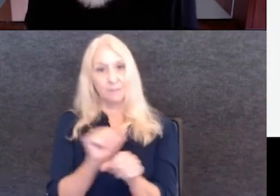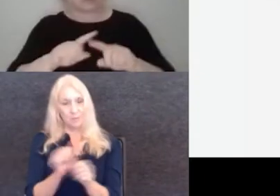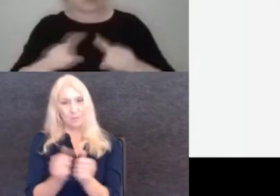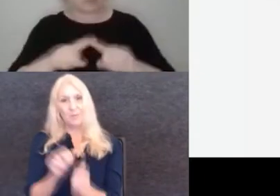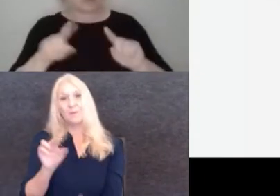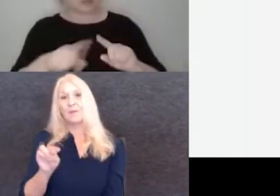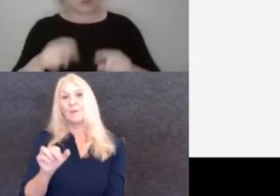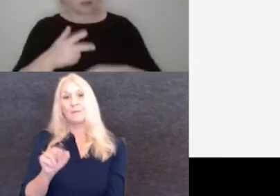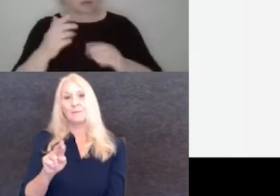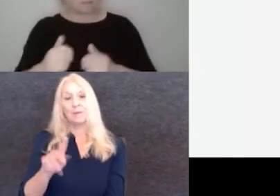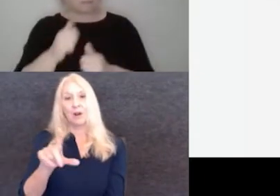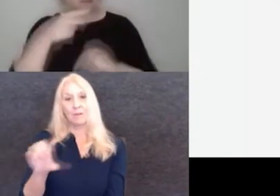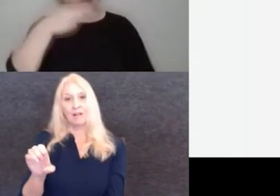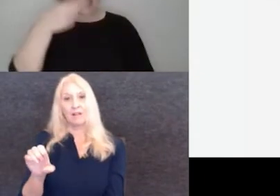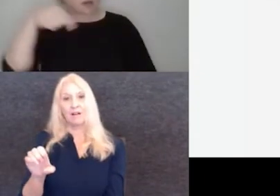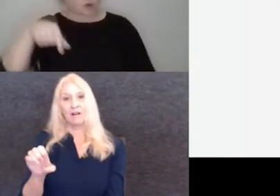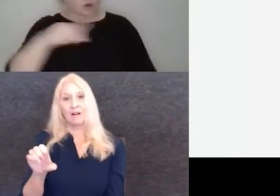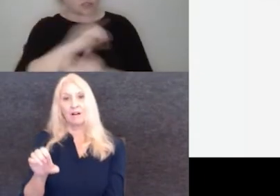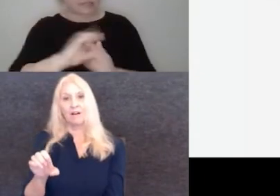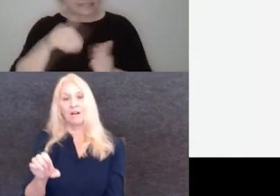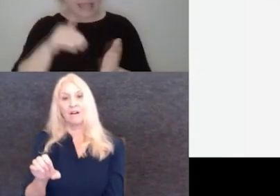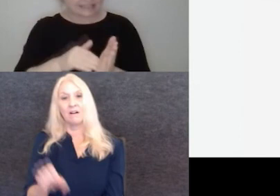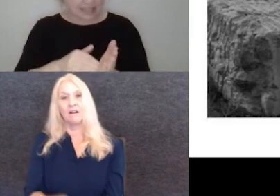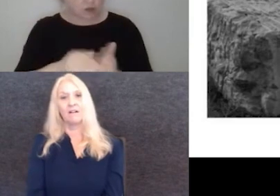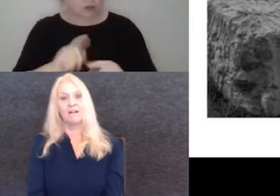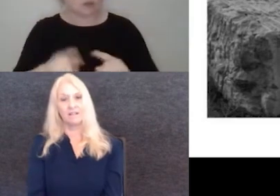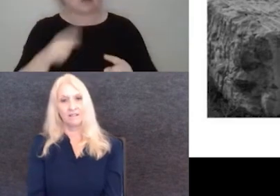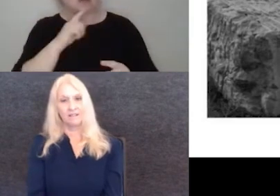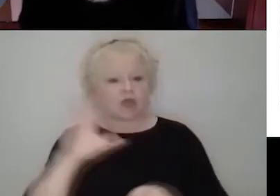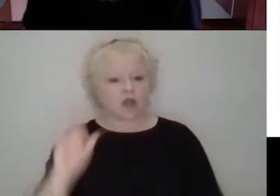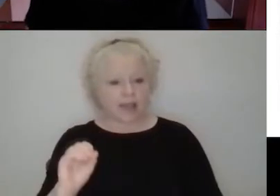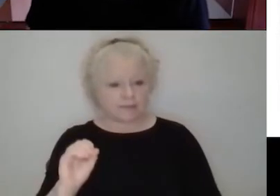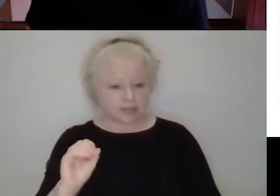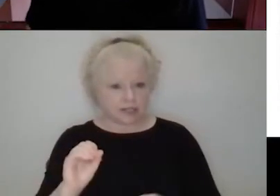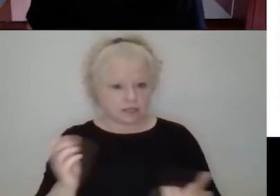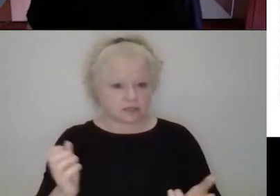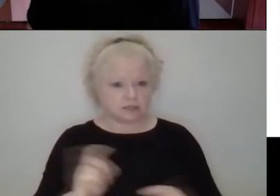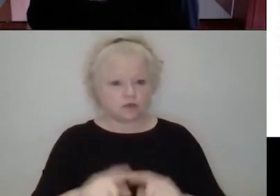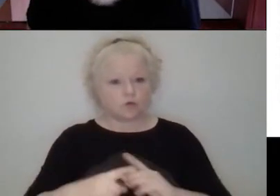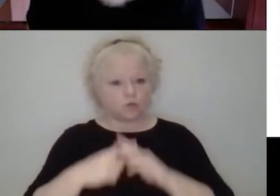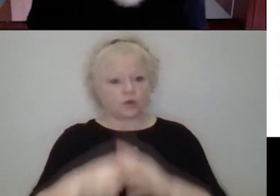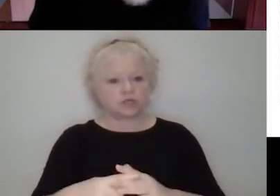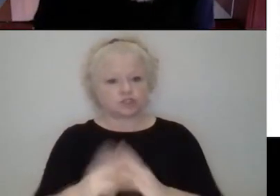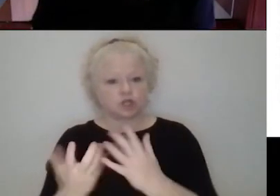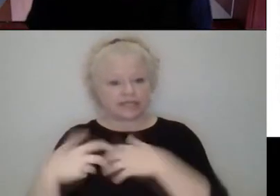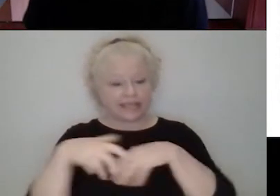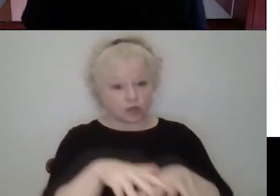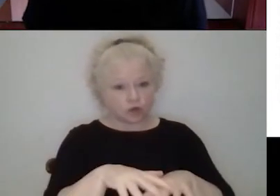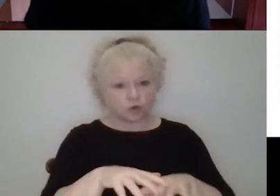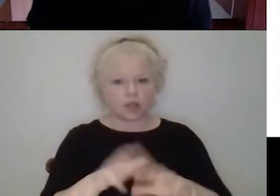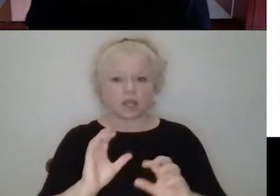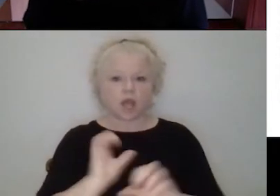the headquarters of the design center of Arca, a marble company that we start to integrate in our body